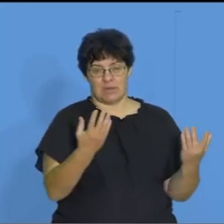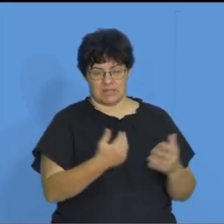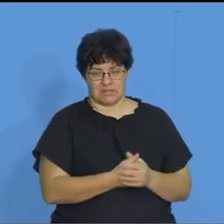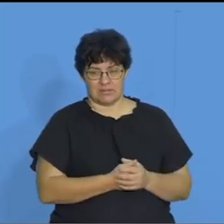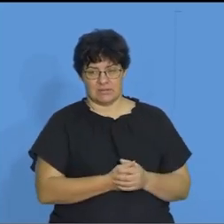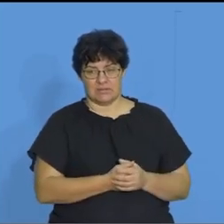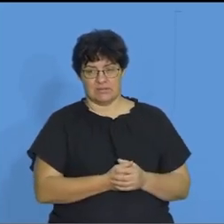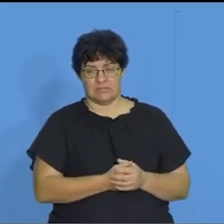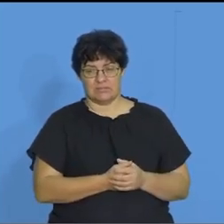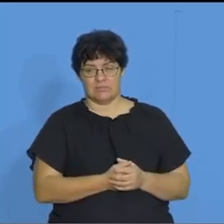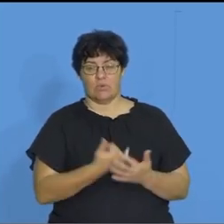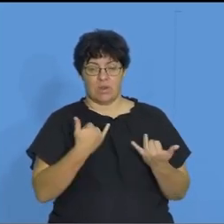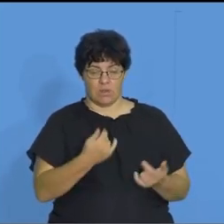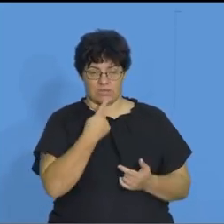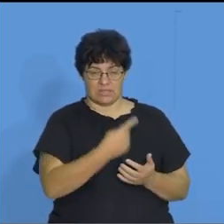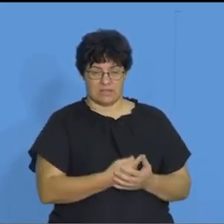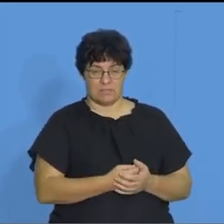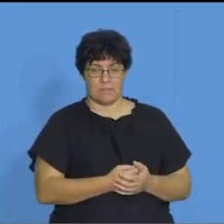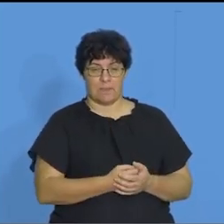collected. So